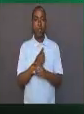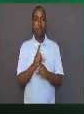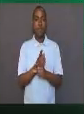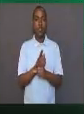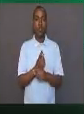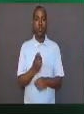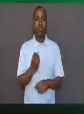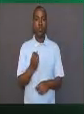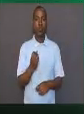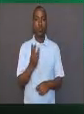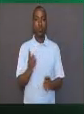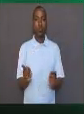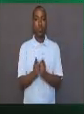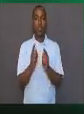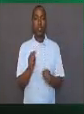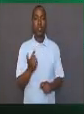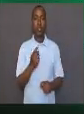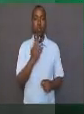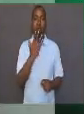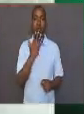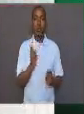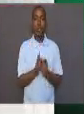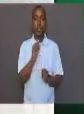and does not contaminate the water.